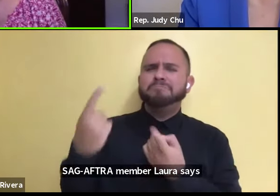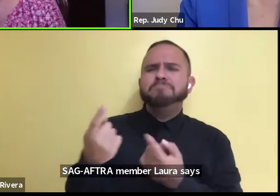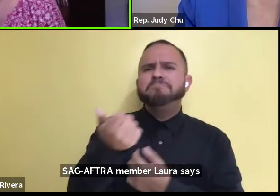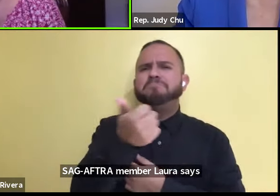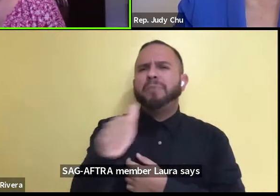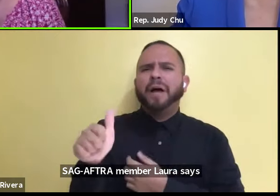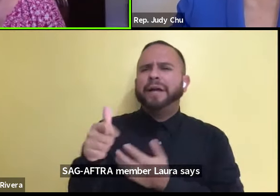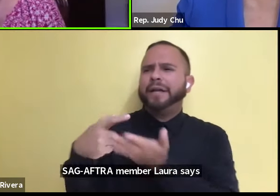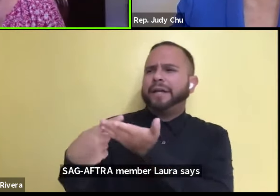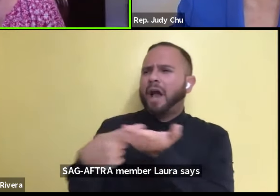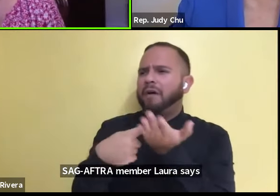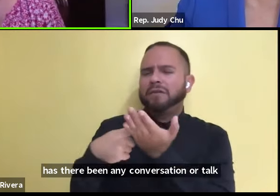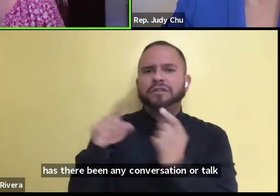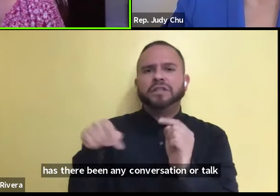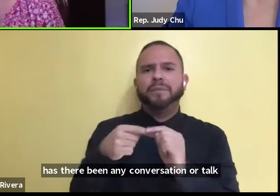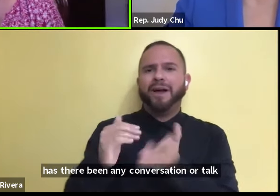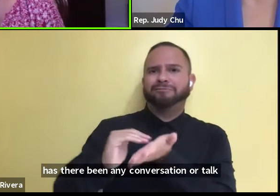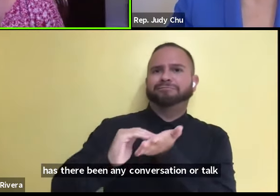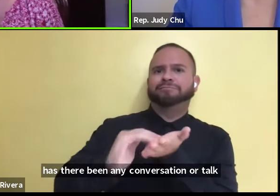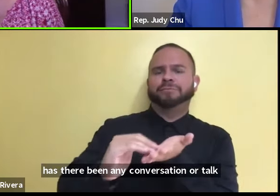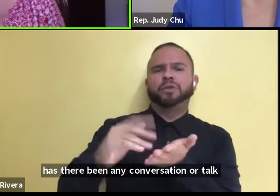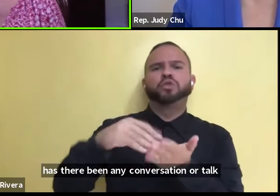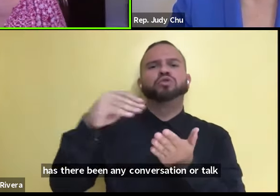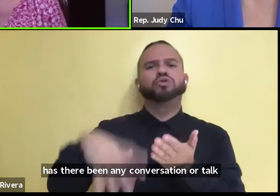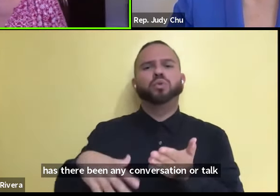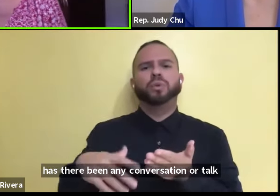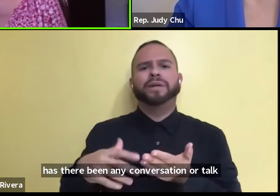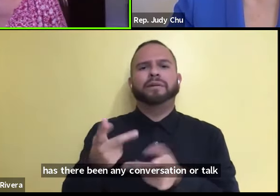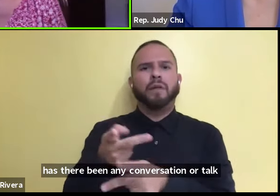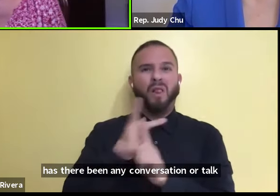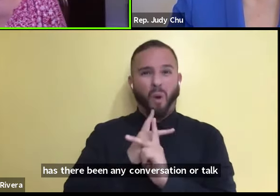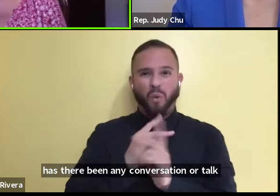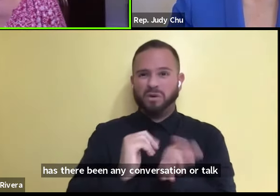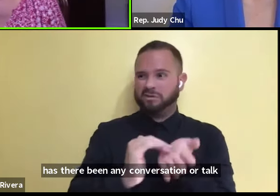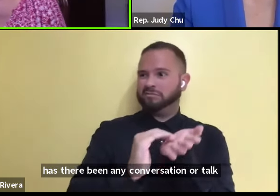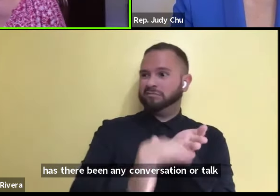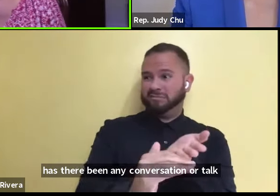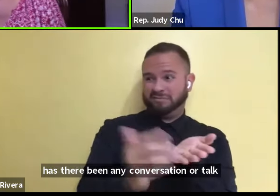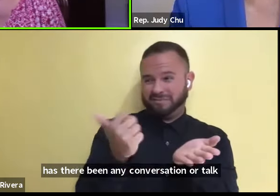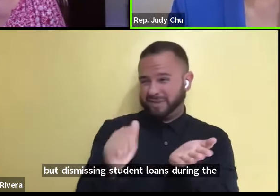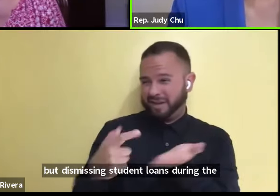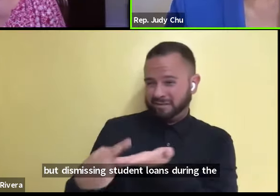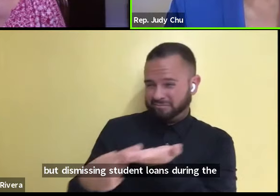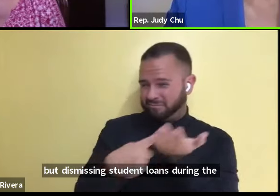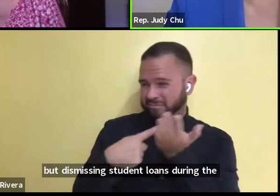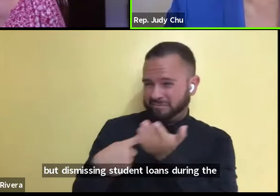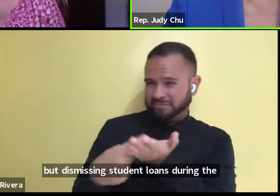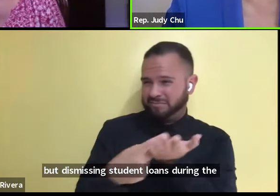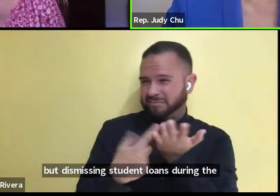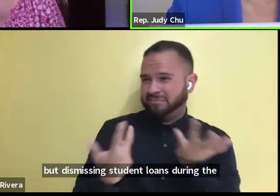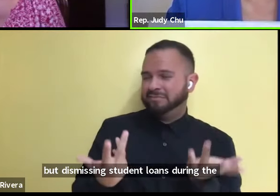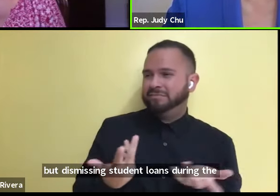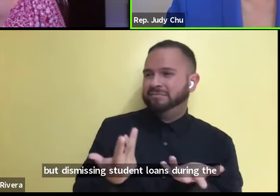talk about dismissing student loans during the COVID-19 crisis? So,